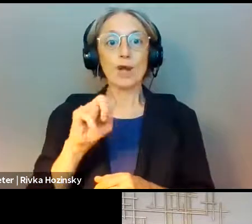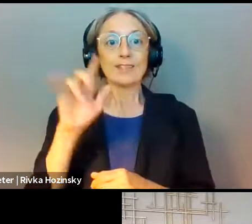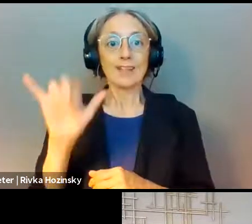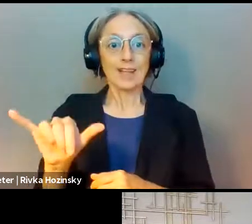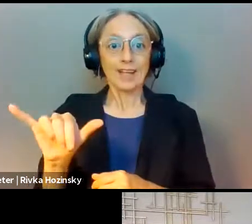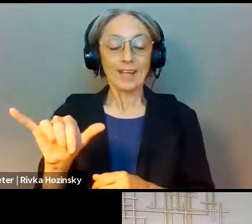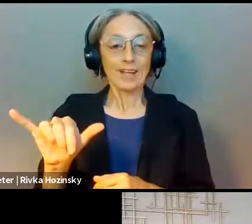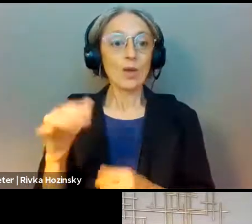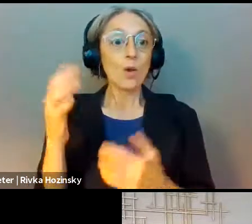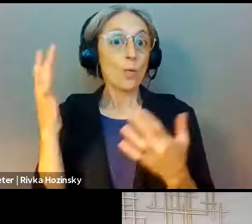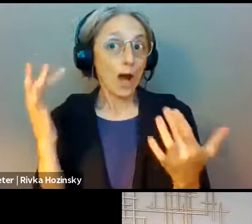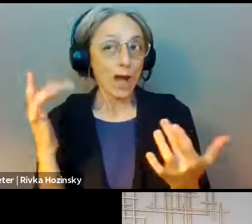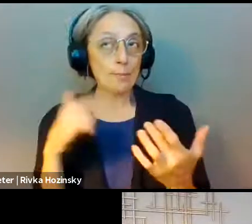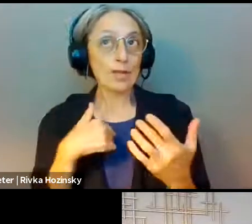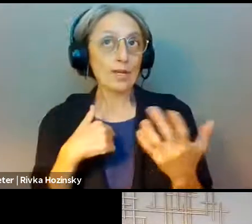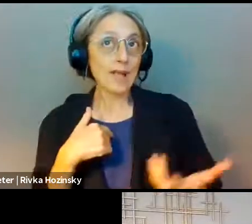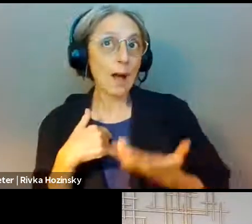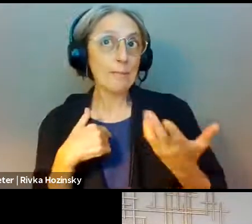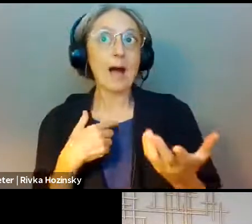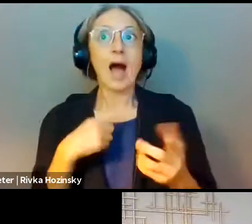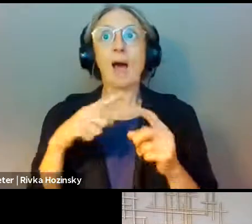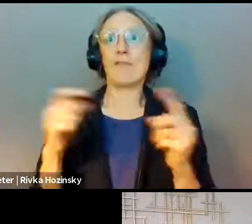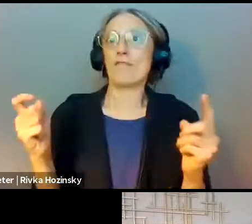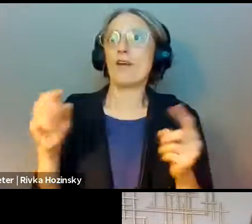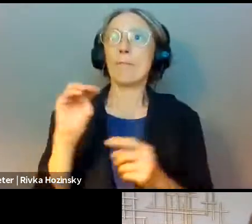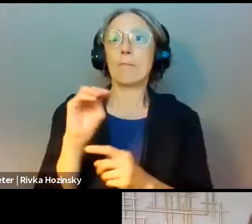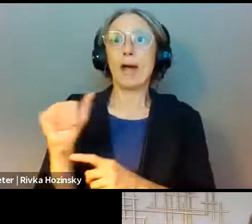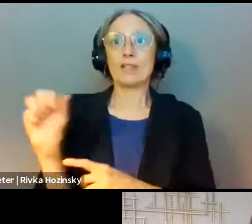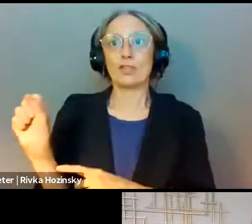I hail from Massachusetts, and so